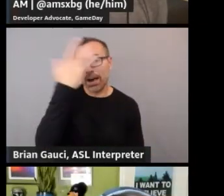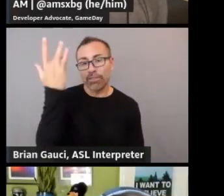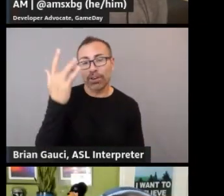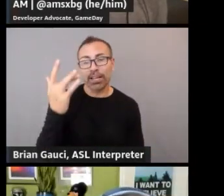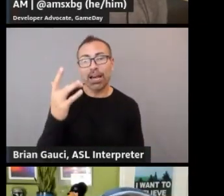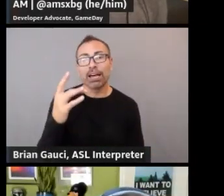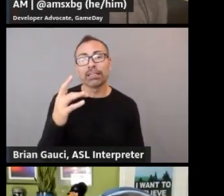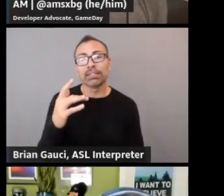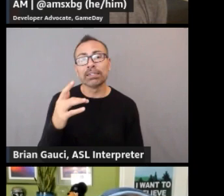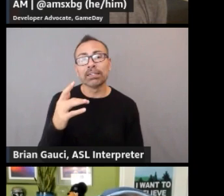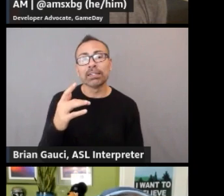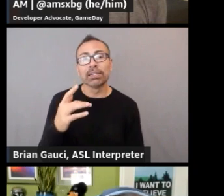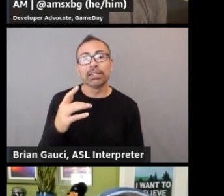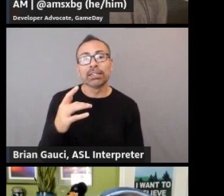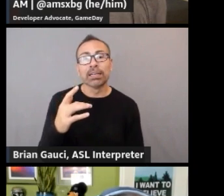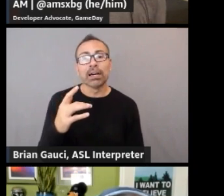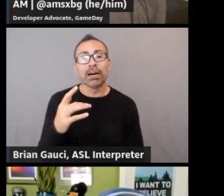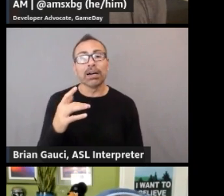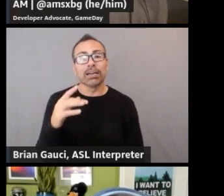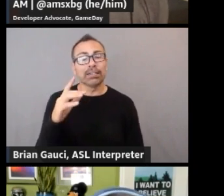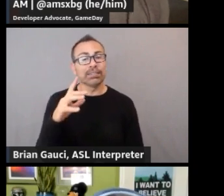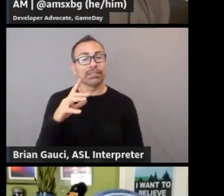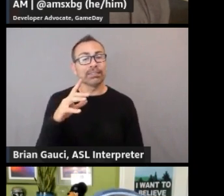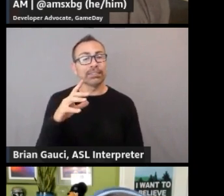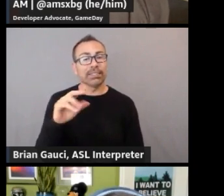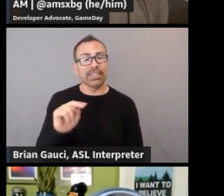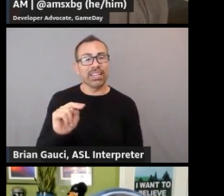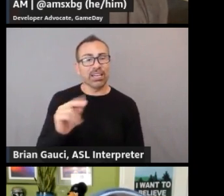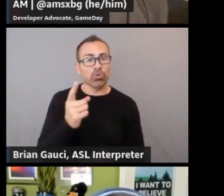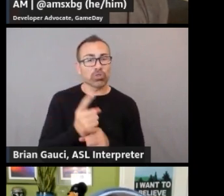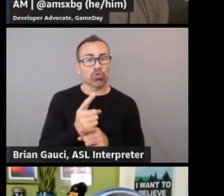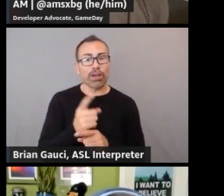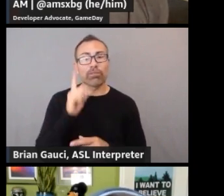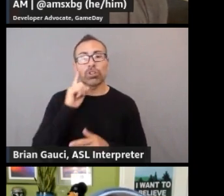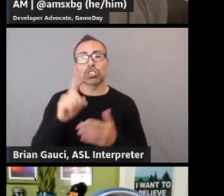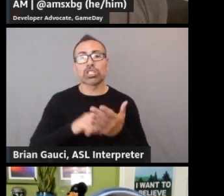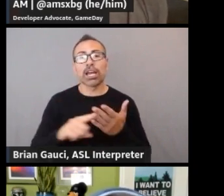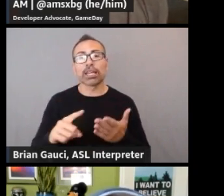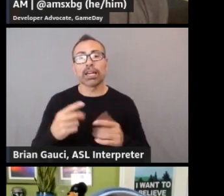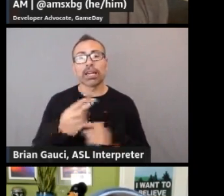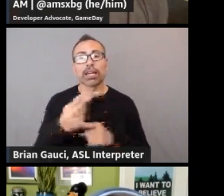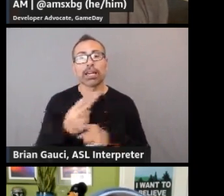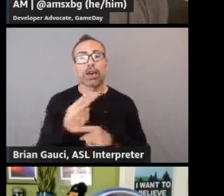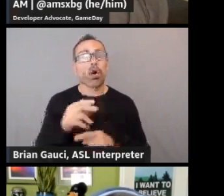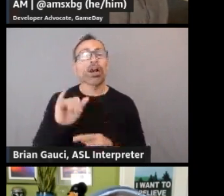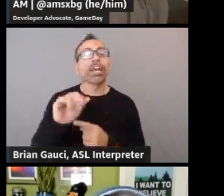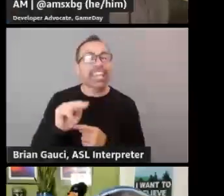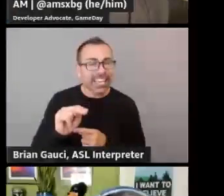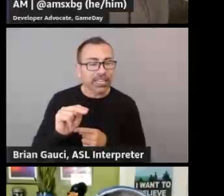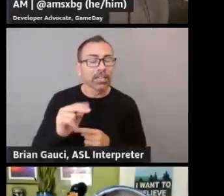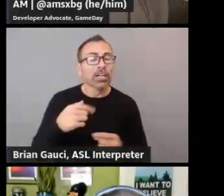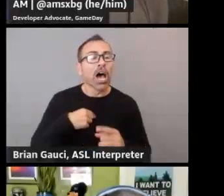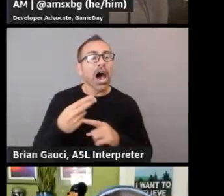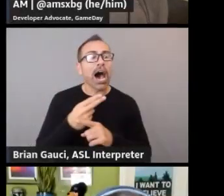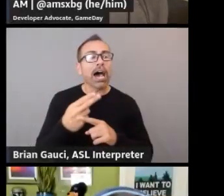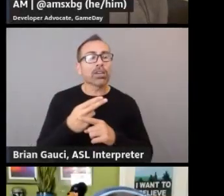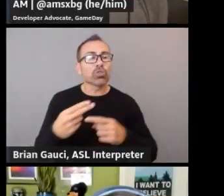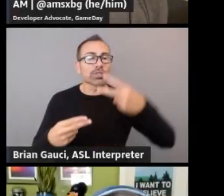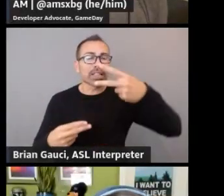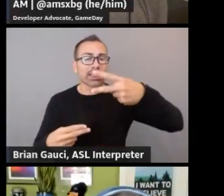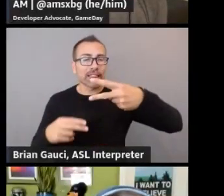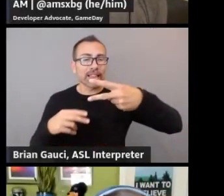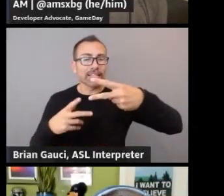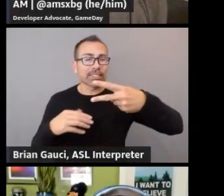in a group, and I tried to do less than. The validator is going to say, no, I'm expecting a number here. This is only for